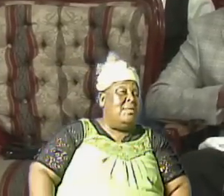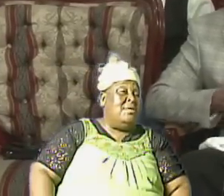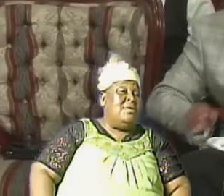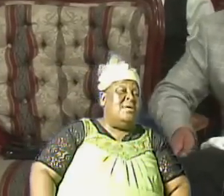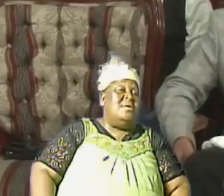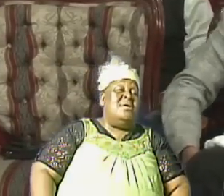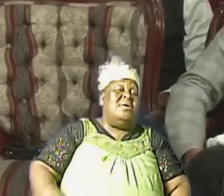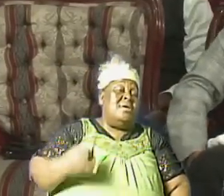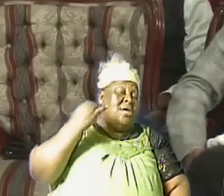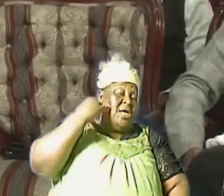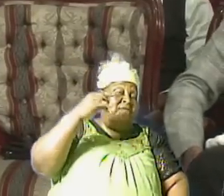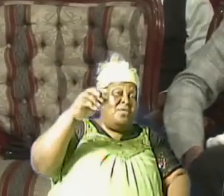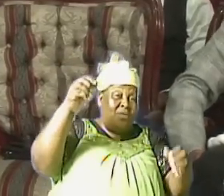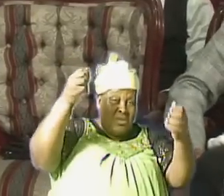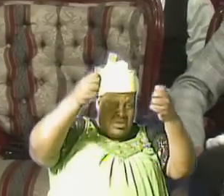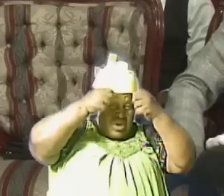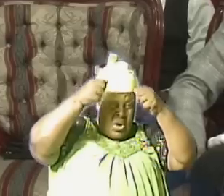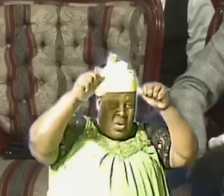If you doubt,